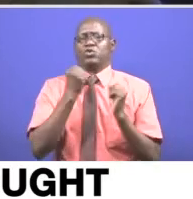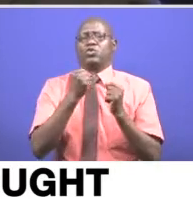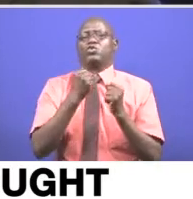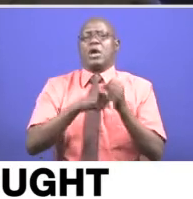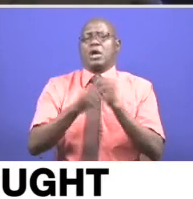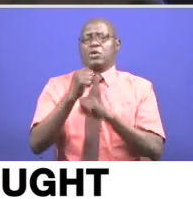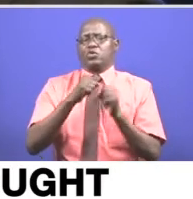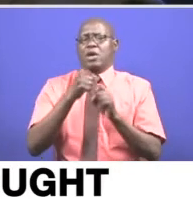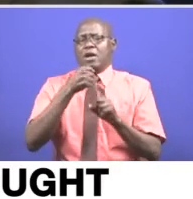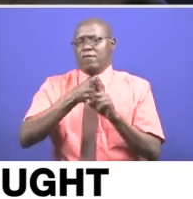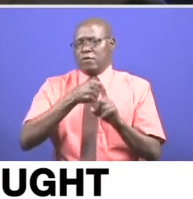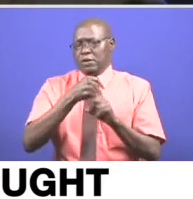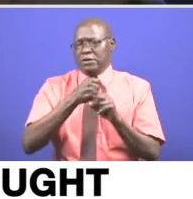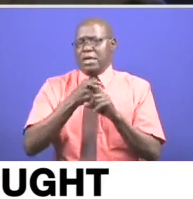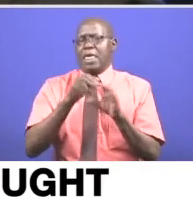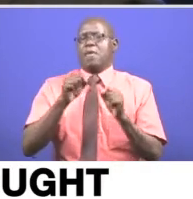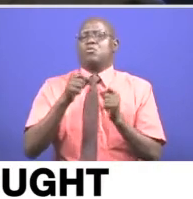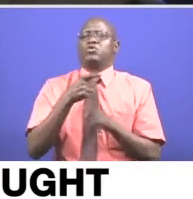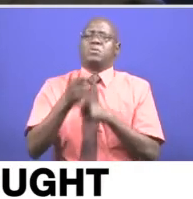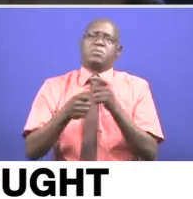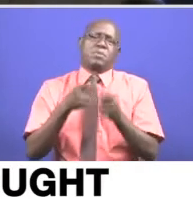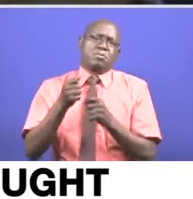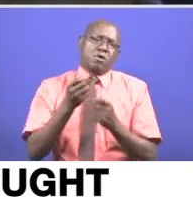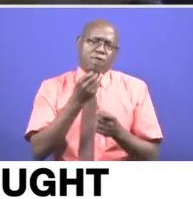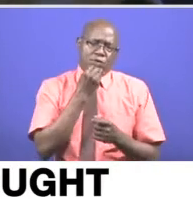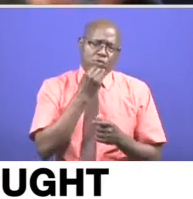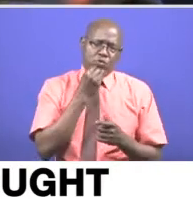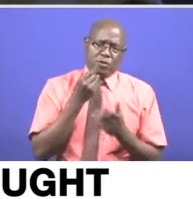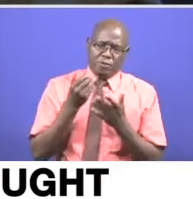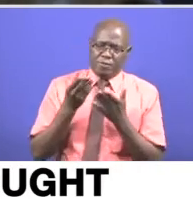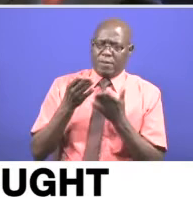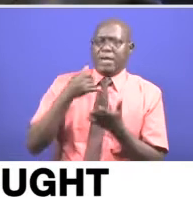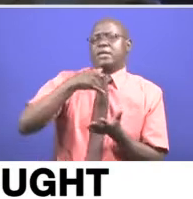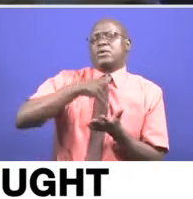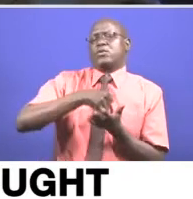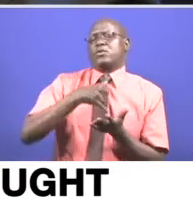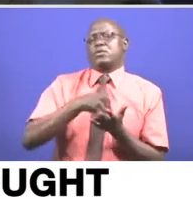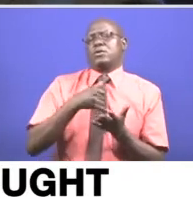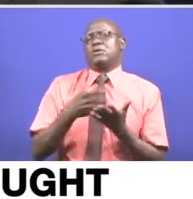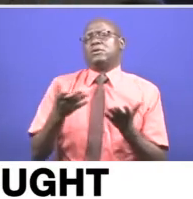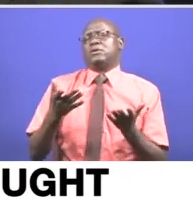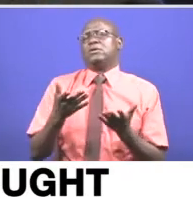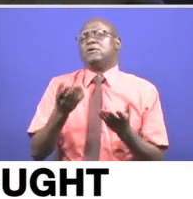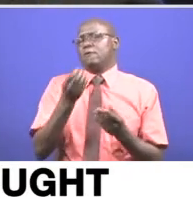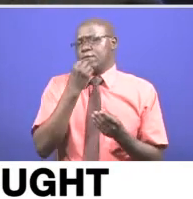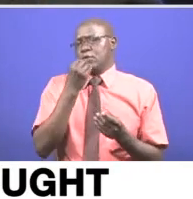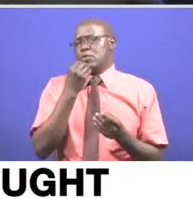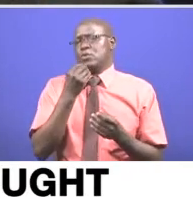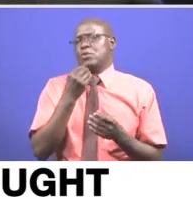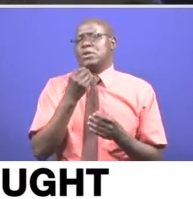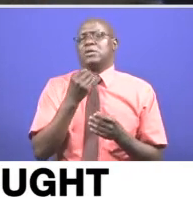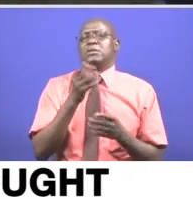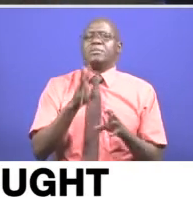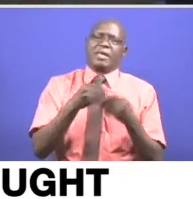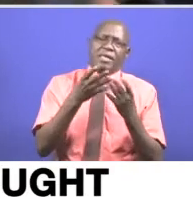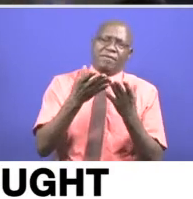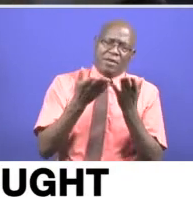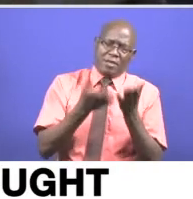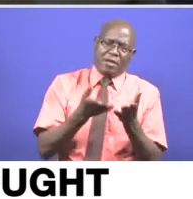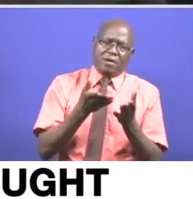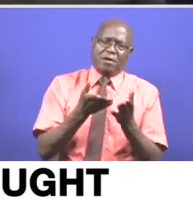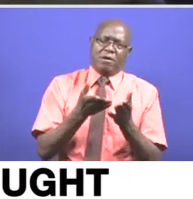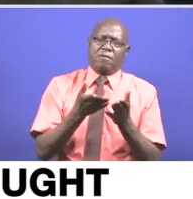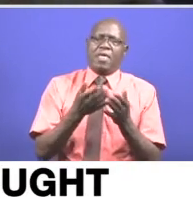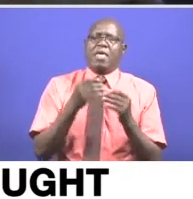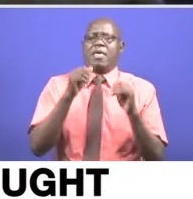be able to buy the foods that we have indicated and include in the foods that we have been given, mm-hmm. and then we'll be able to